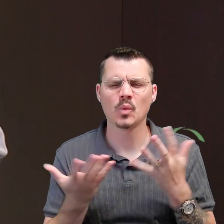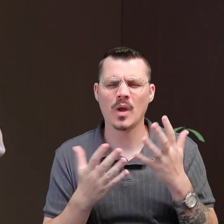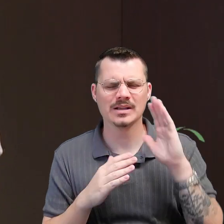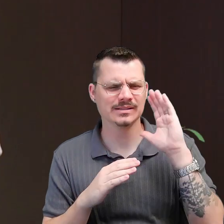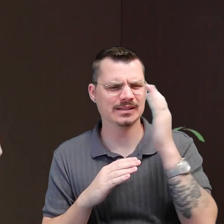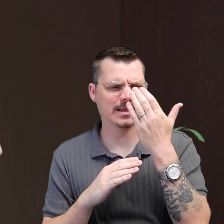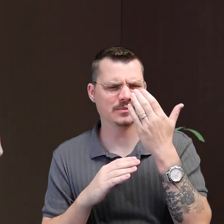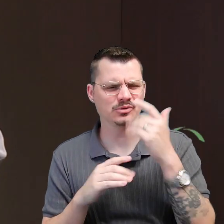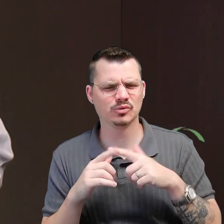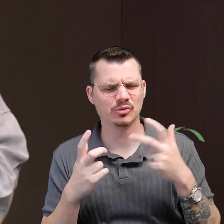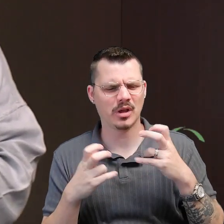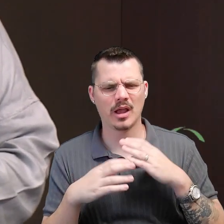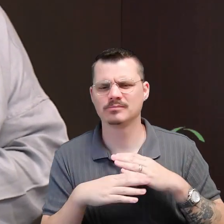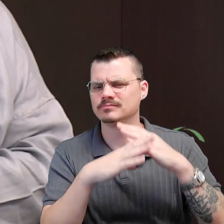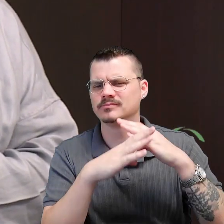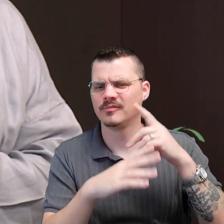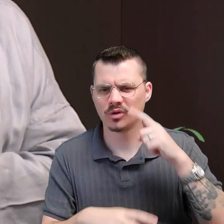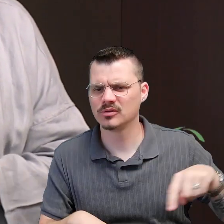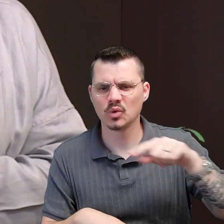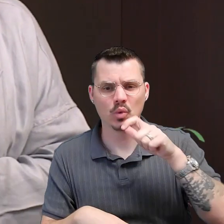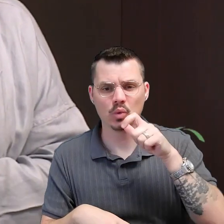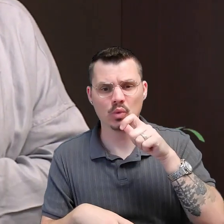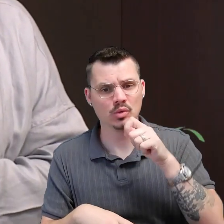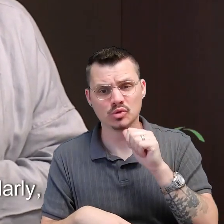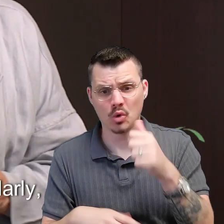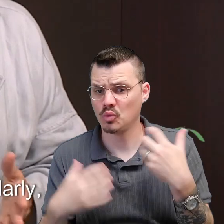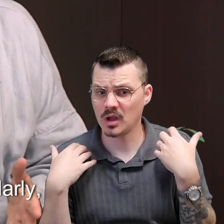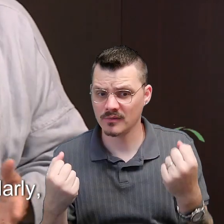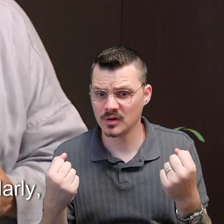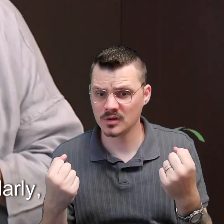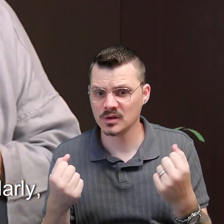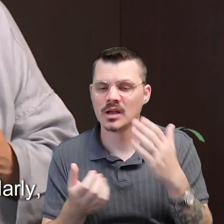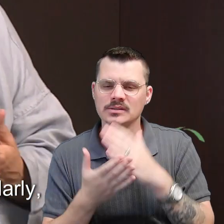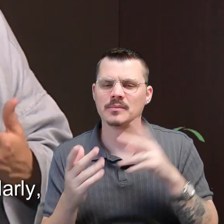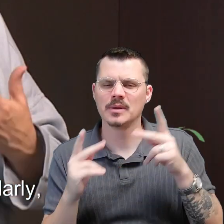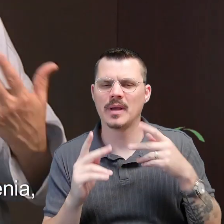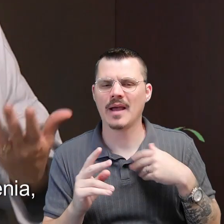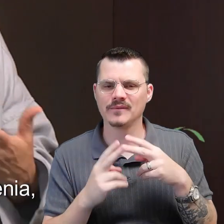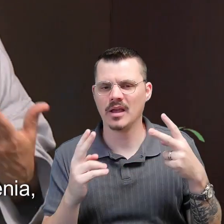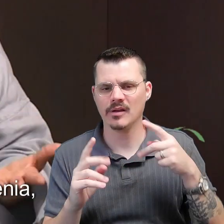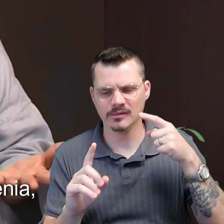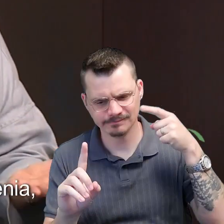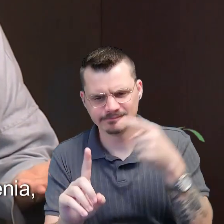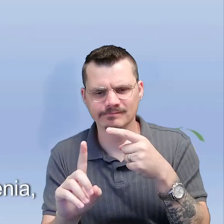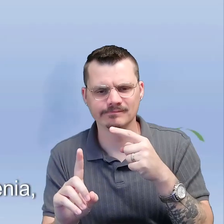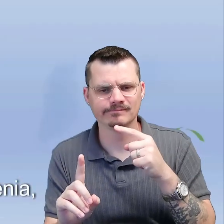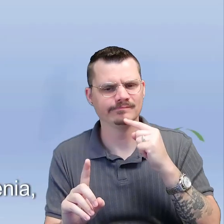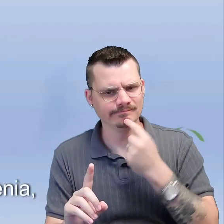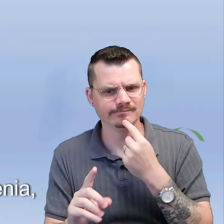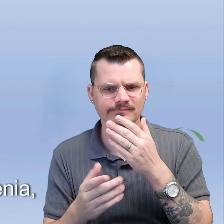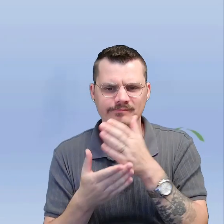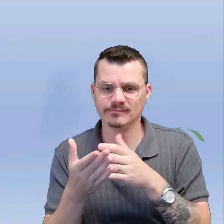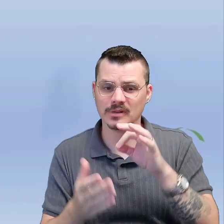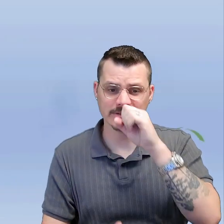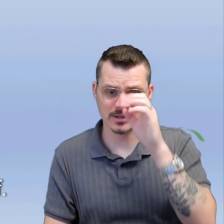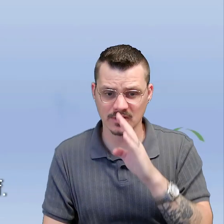What seems to get in the way for those who don't recover? Well, some people have just a particularly severe form of